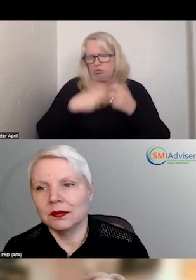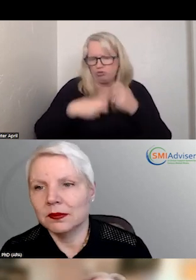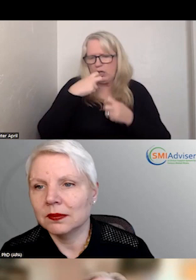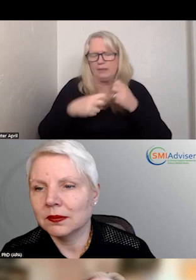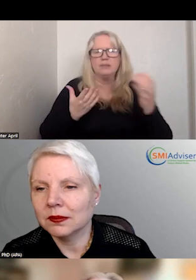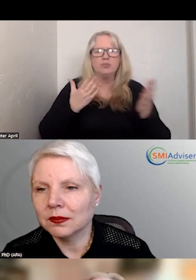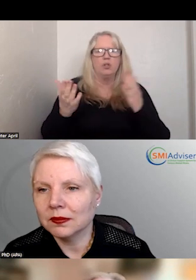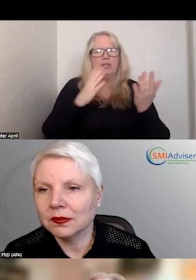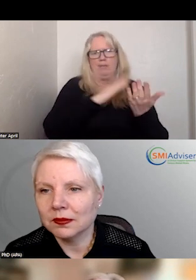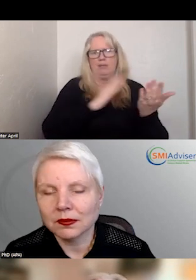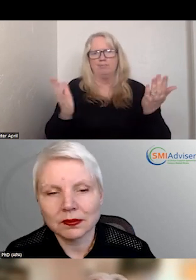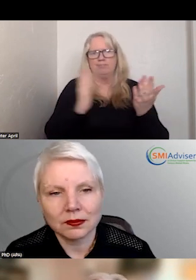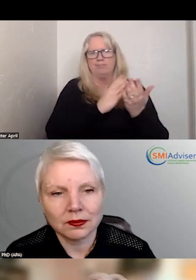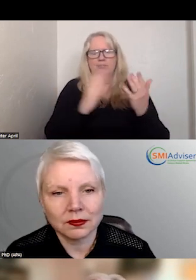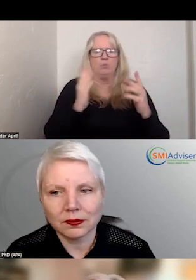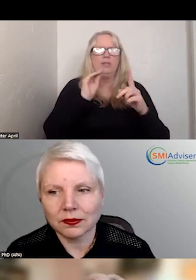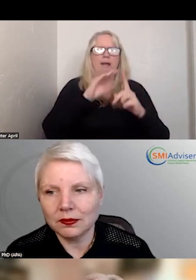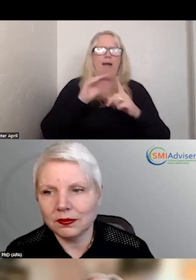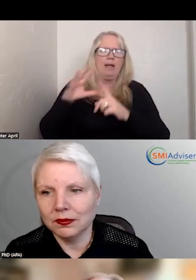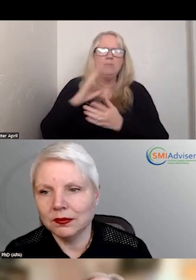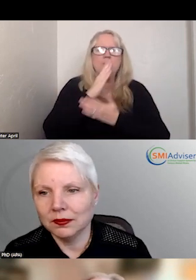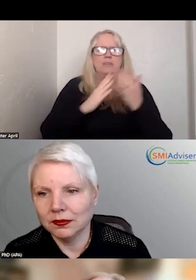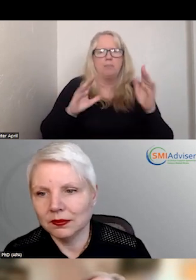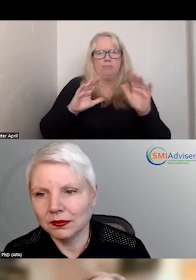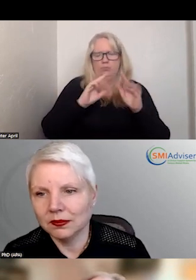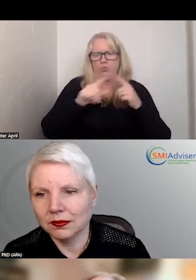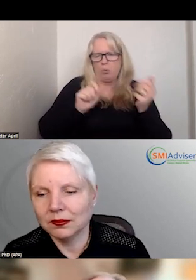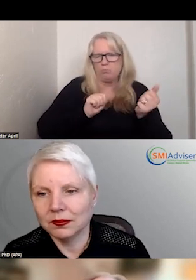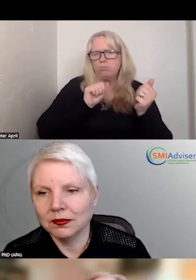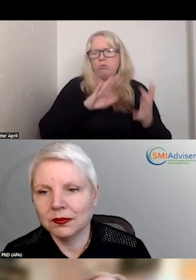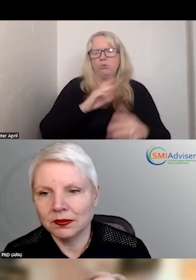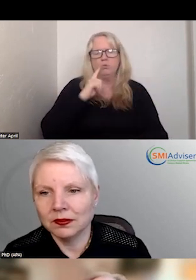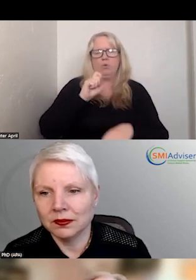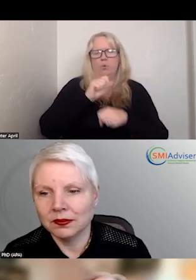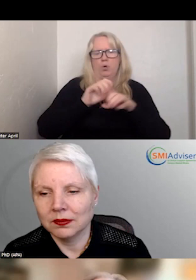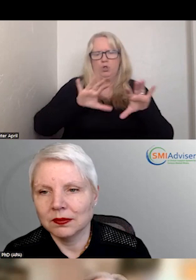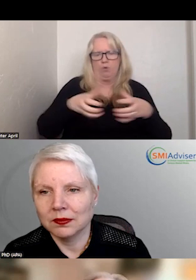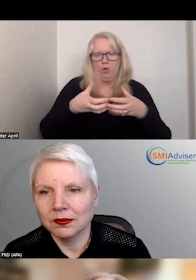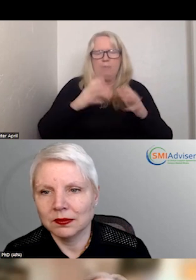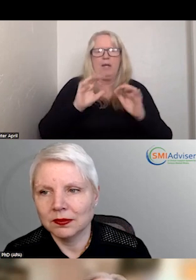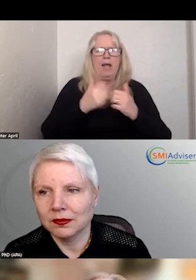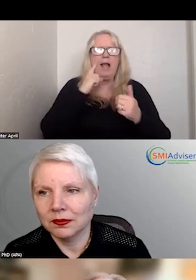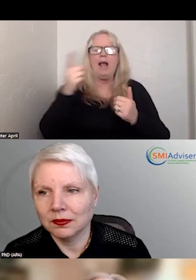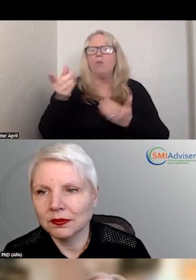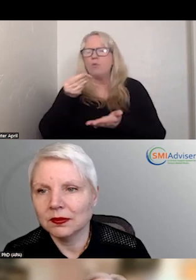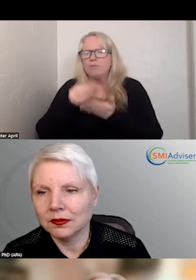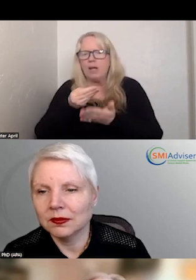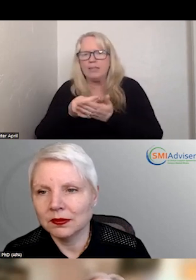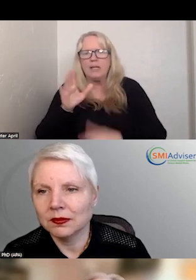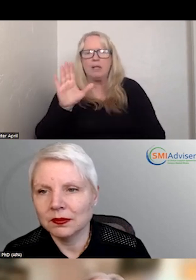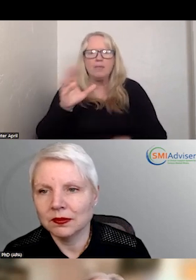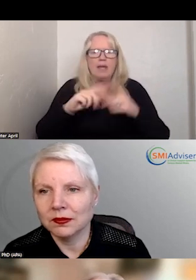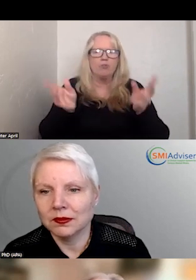the continuum, and highlights some state innovative approaches to address workforce, how states are financing their crisis